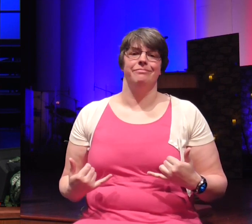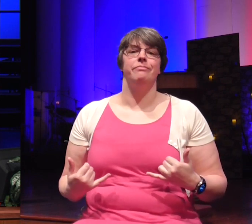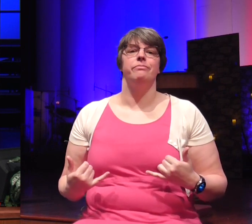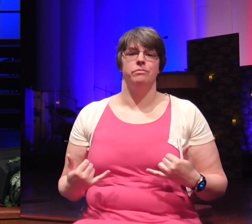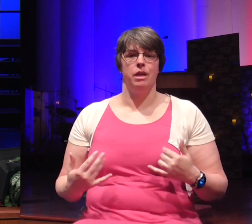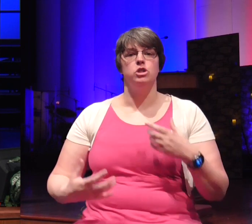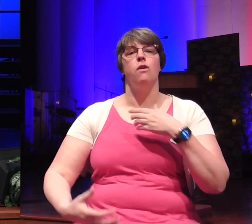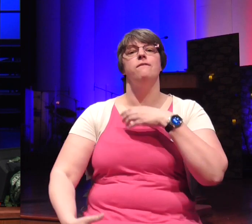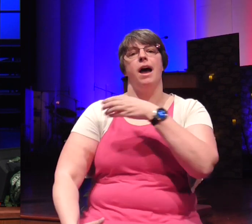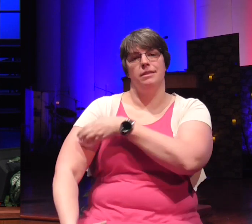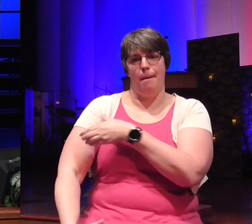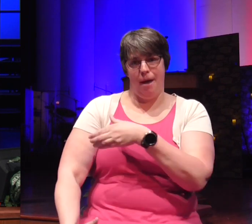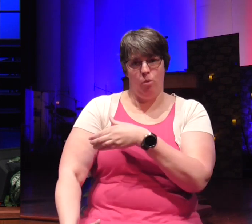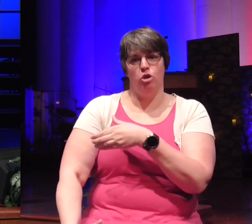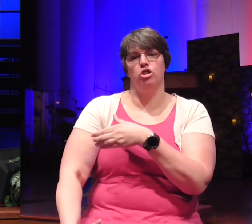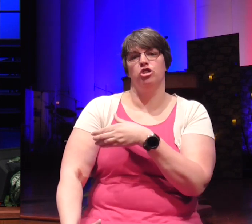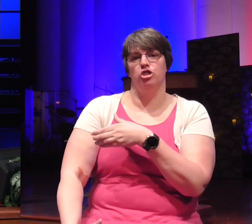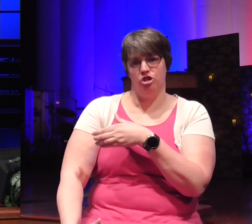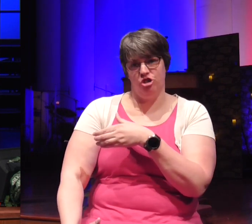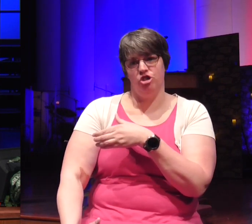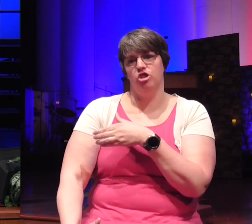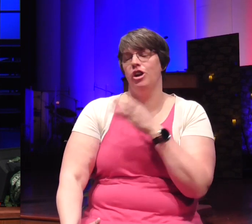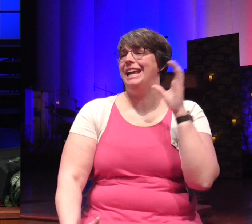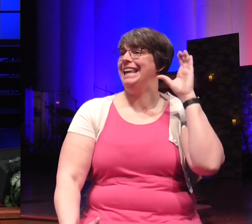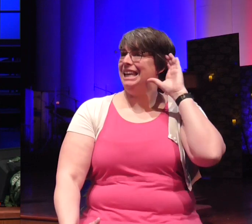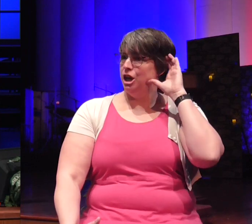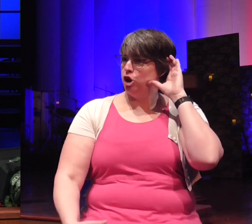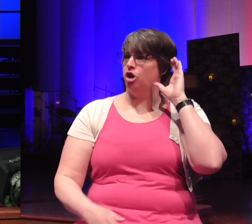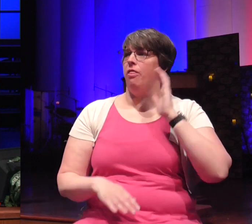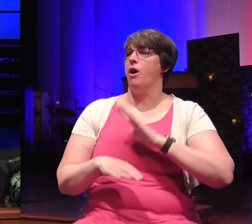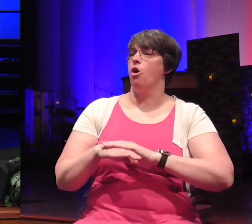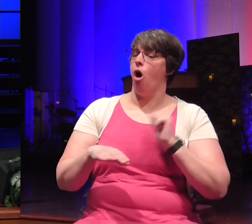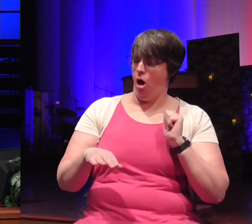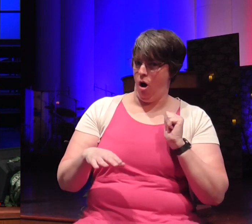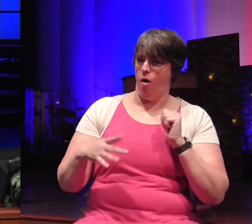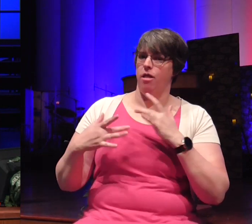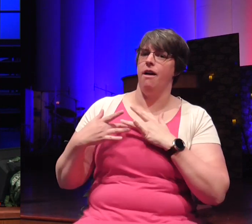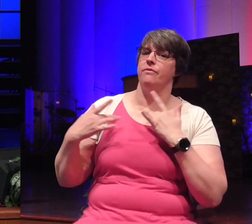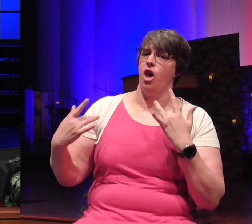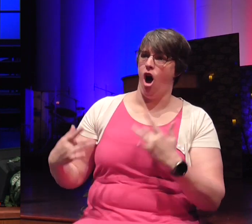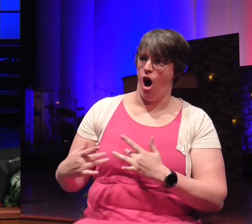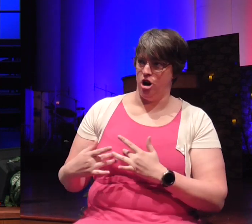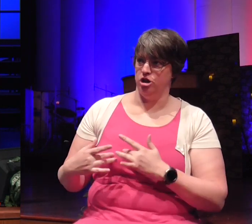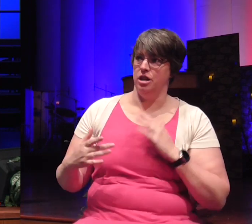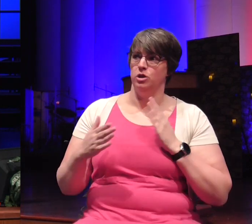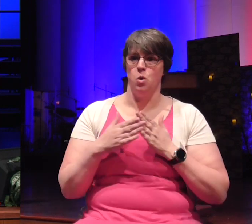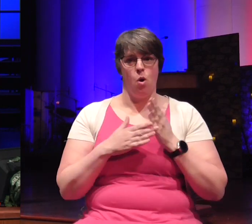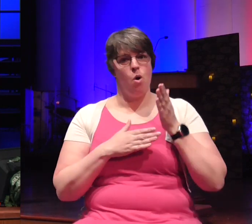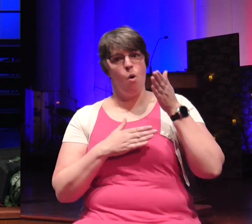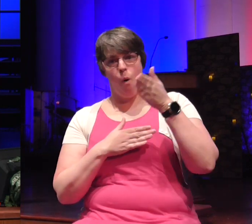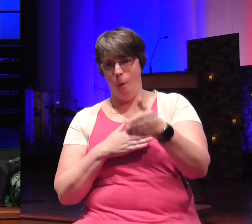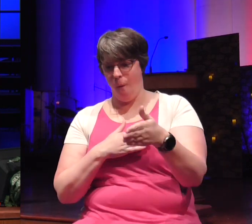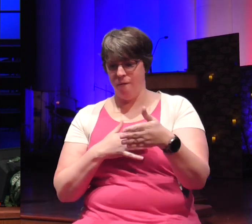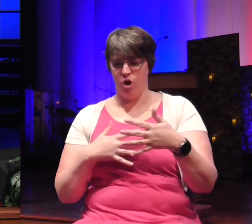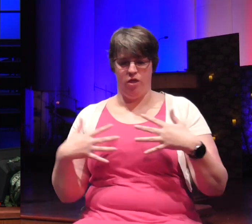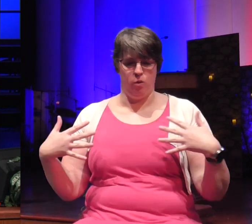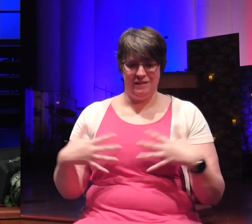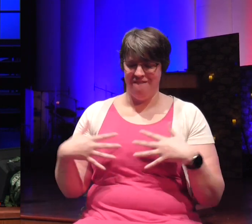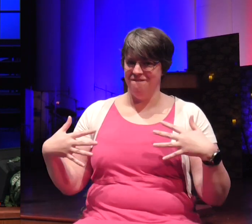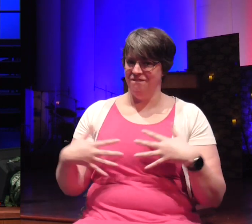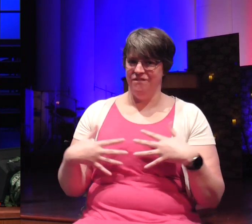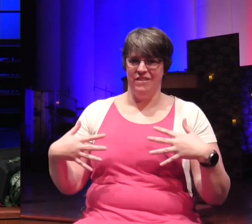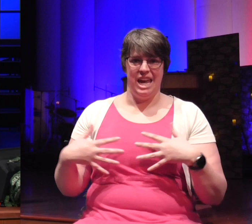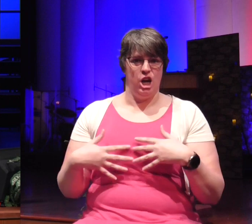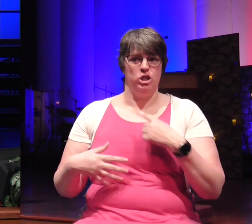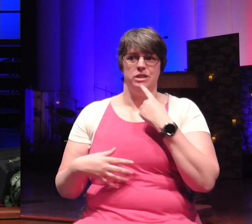to our power, to hear the call of the heart, to transcend life-limiting fears, the call of the heart to